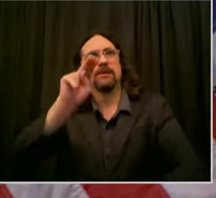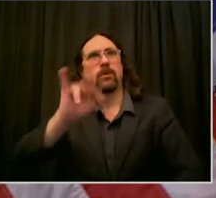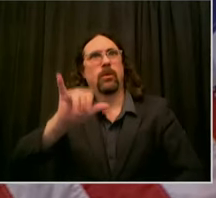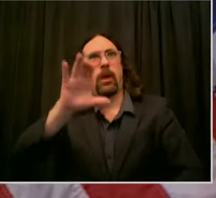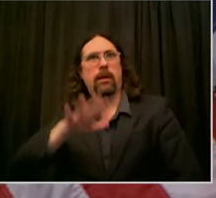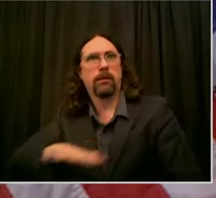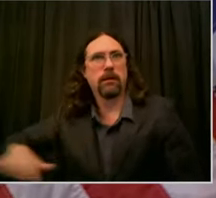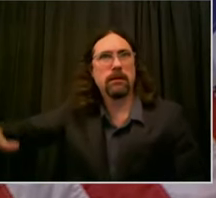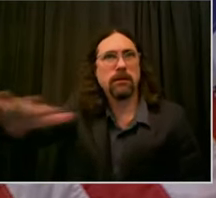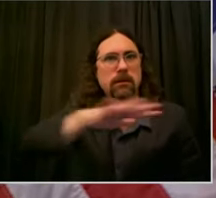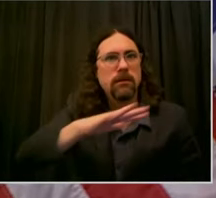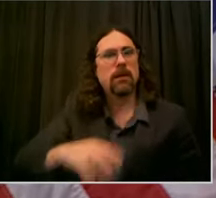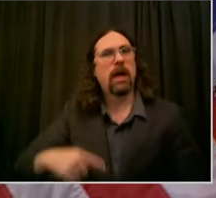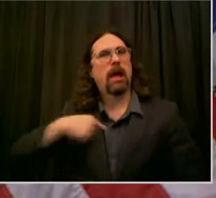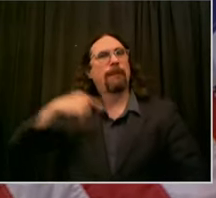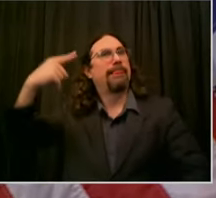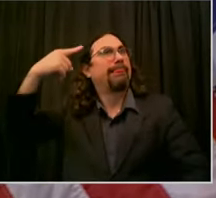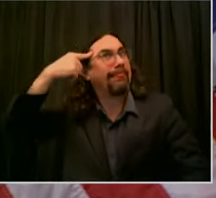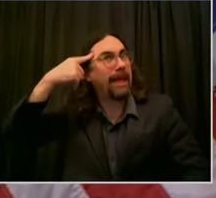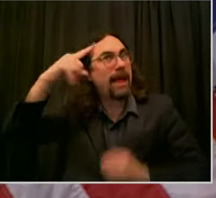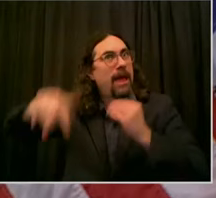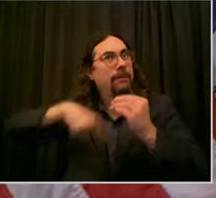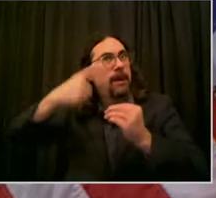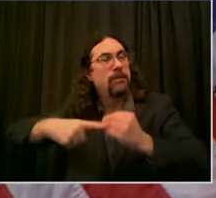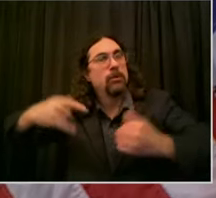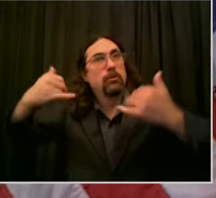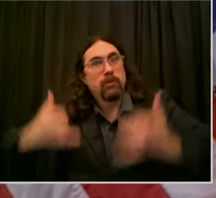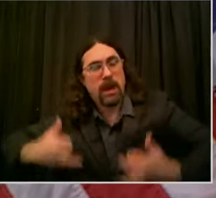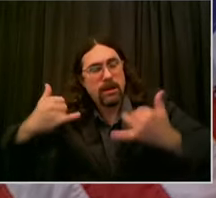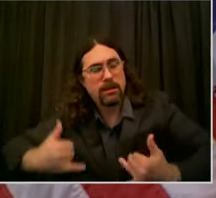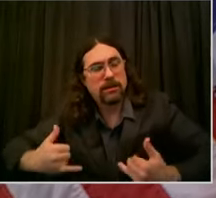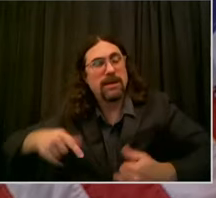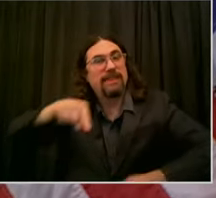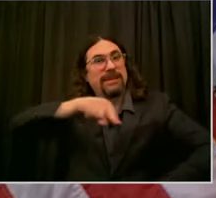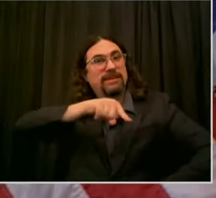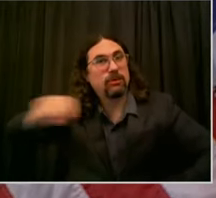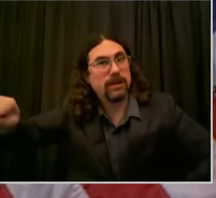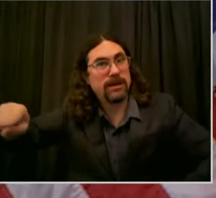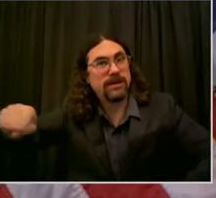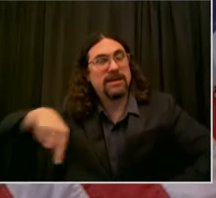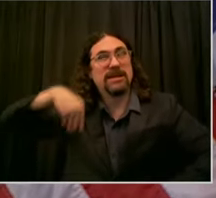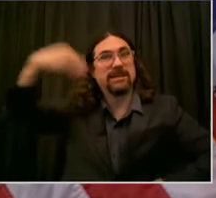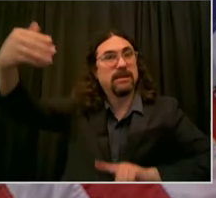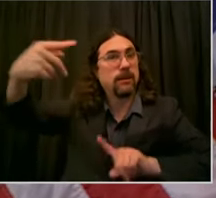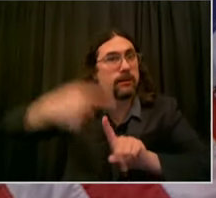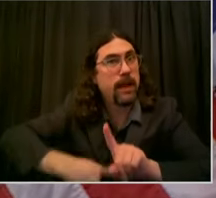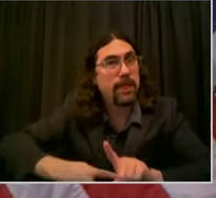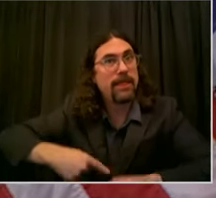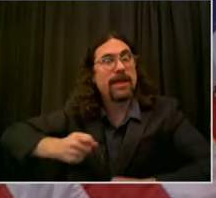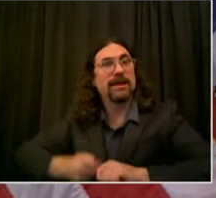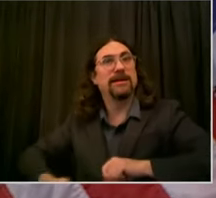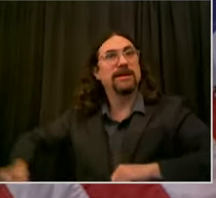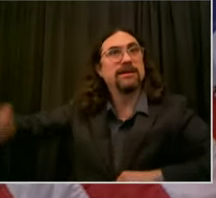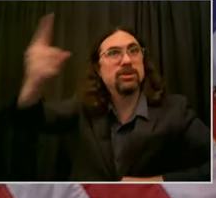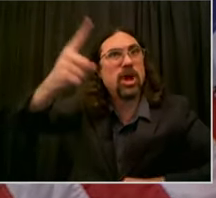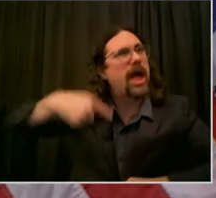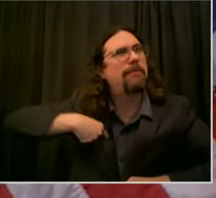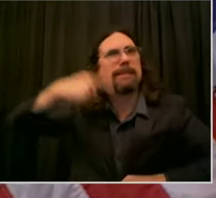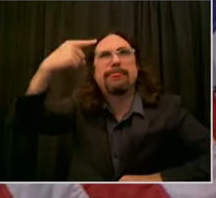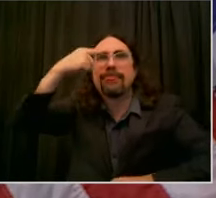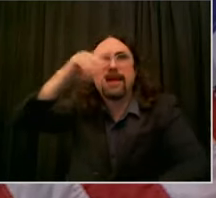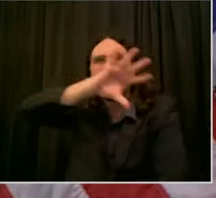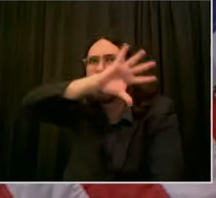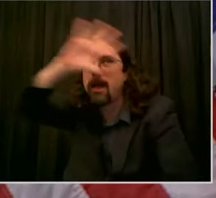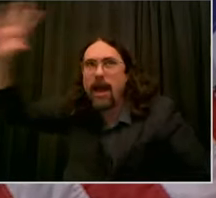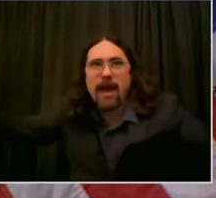job was to keep the peace in the city. Our job was to ensure that there was no loss of life. Our job was to ensure that even if